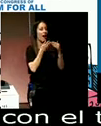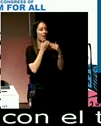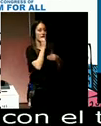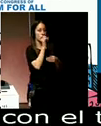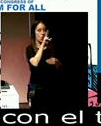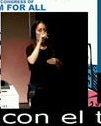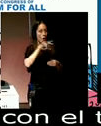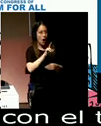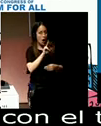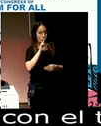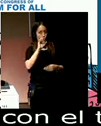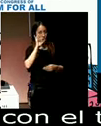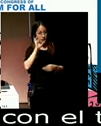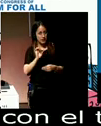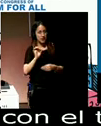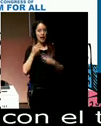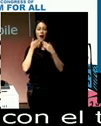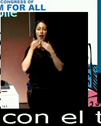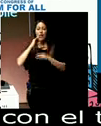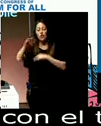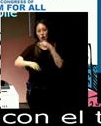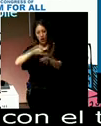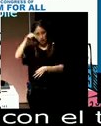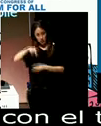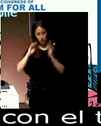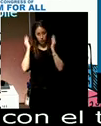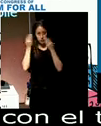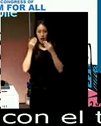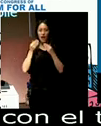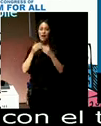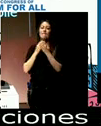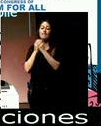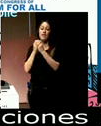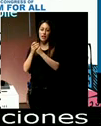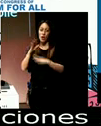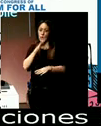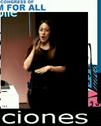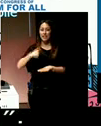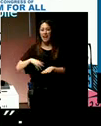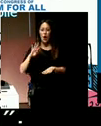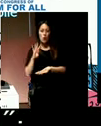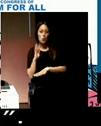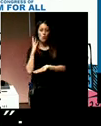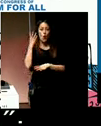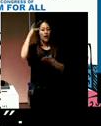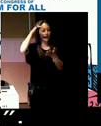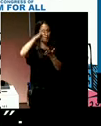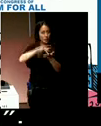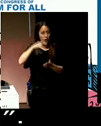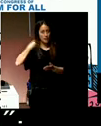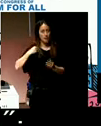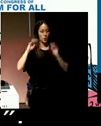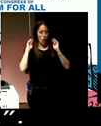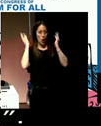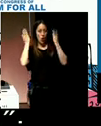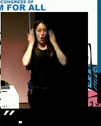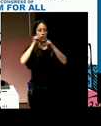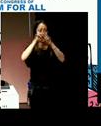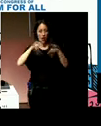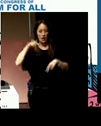Thank you very much, Juan Luis. Thank you to the organizers. Congratulations for making possible this